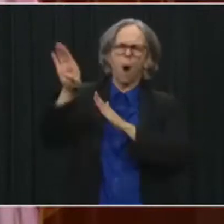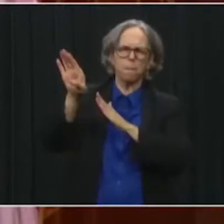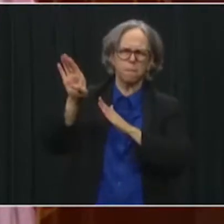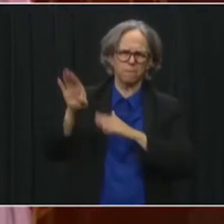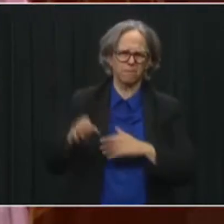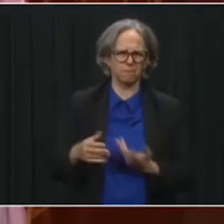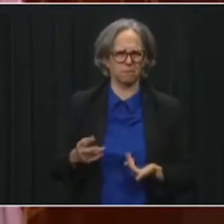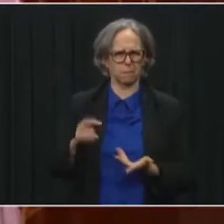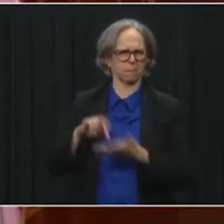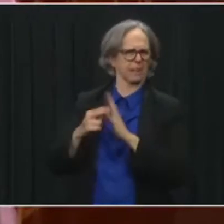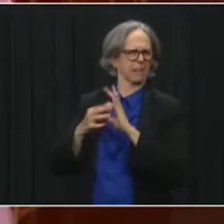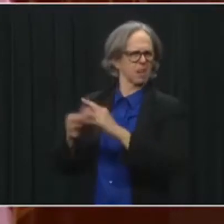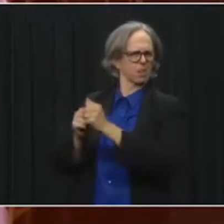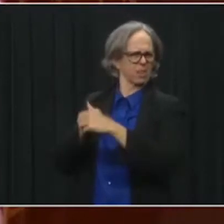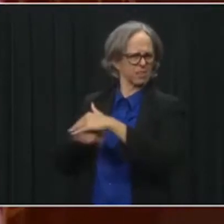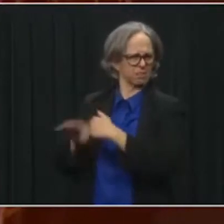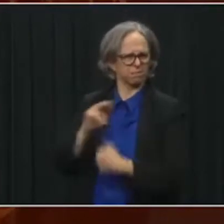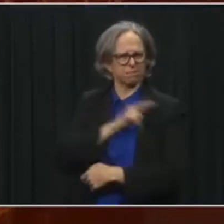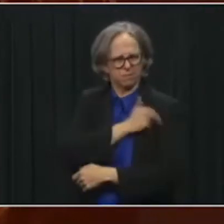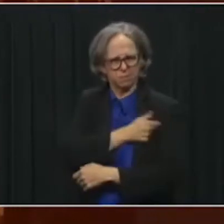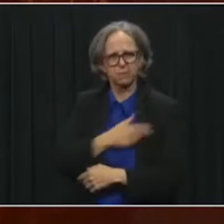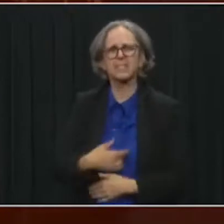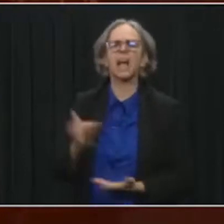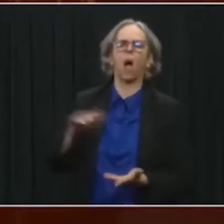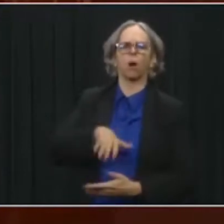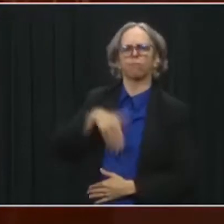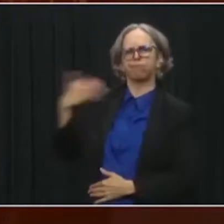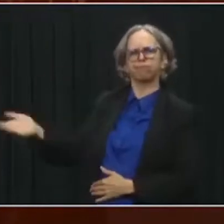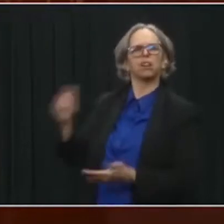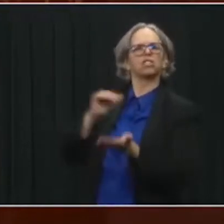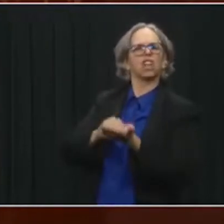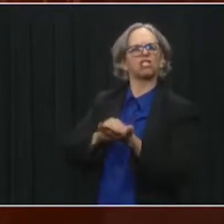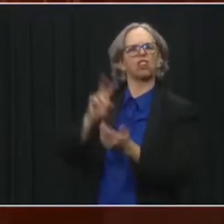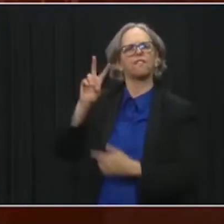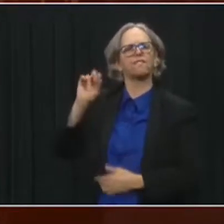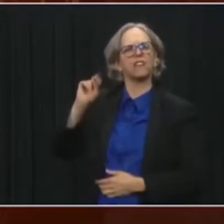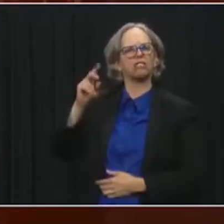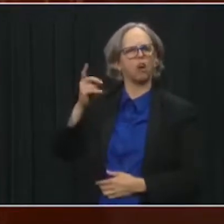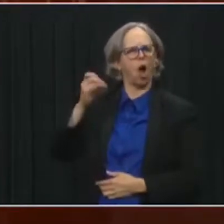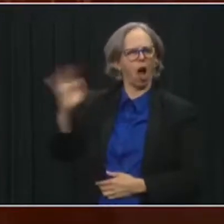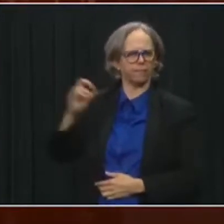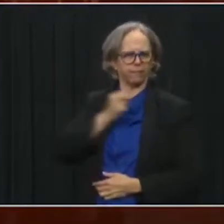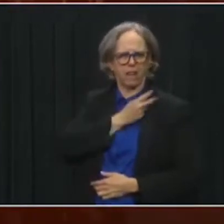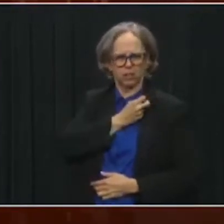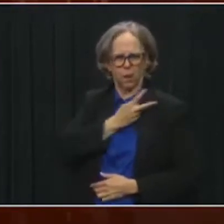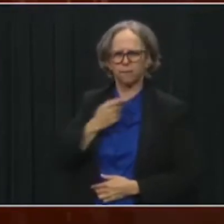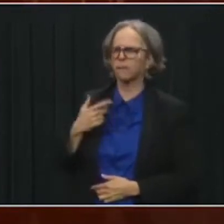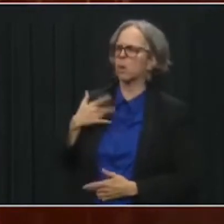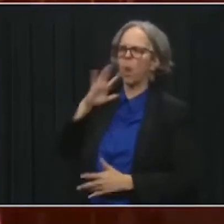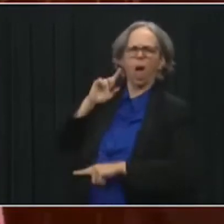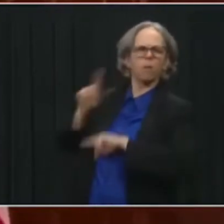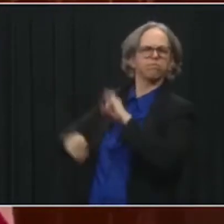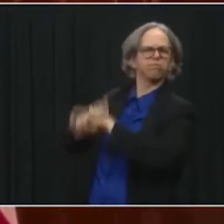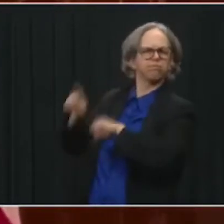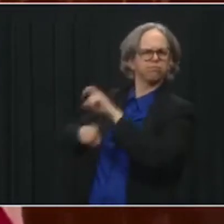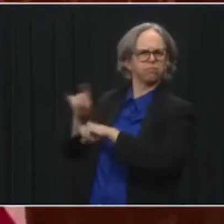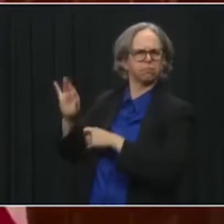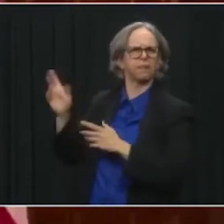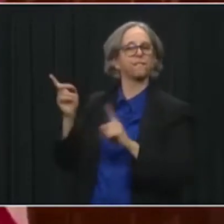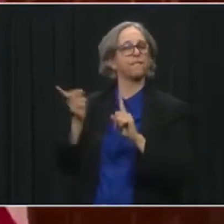Dr. Vanderhoff to come up, and I'm going to ask him first really to tell us about